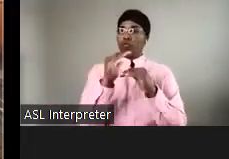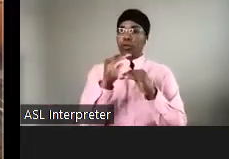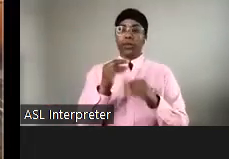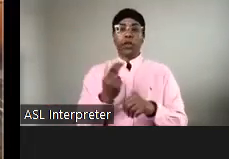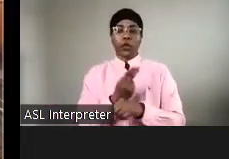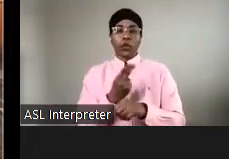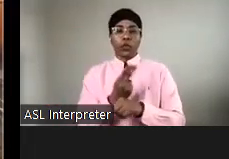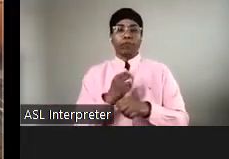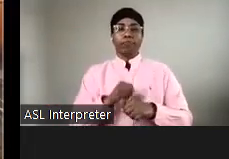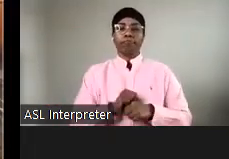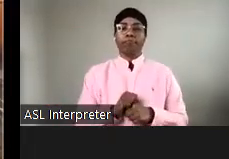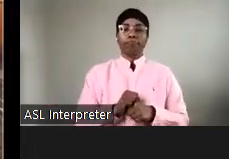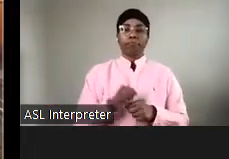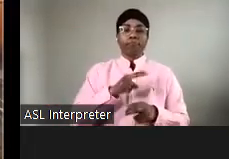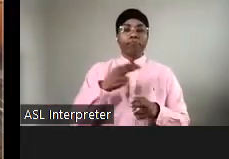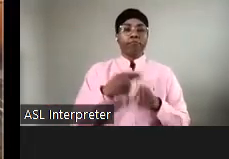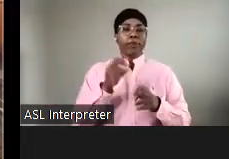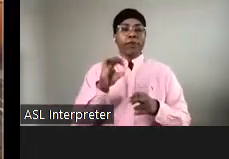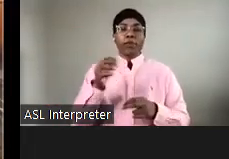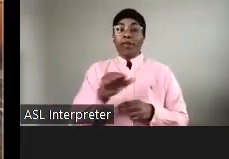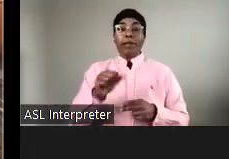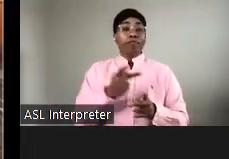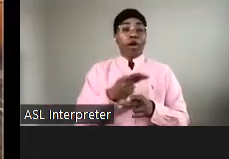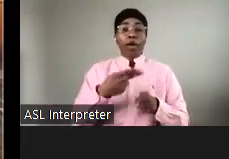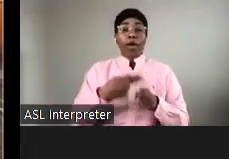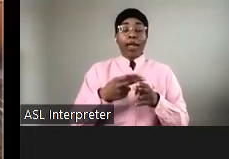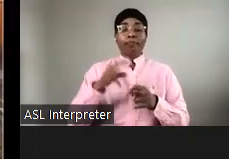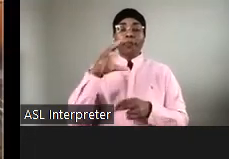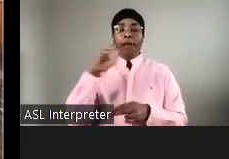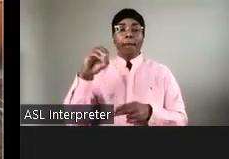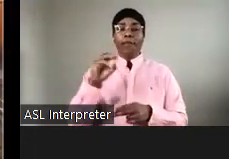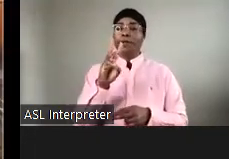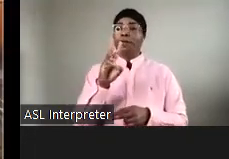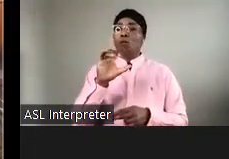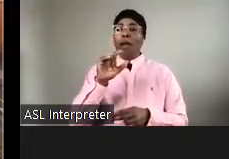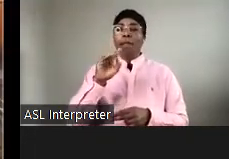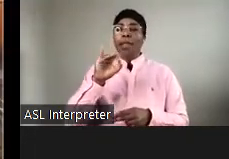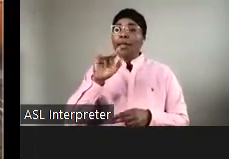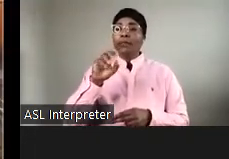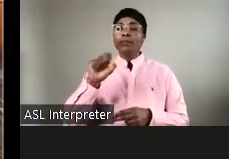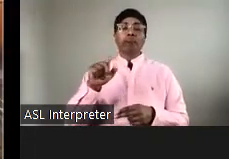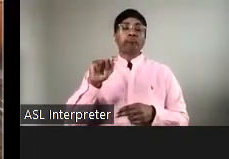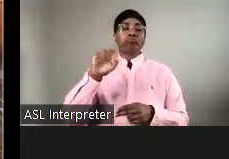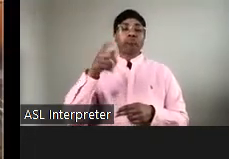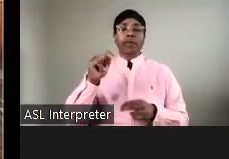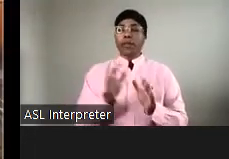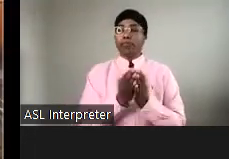web links, textbooks, or other references does not imply federal endorsement.